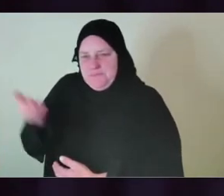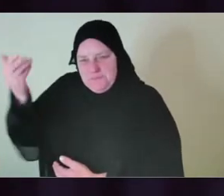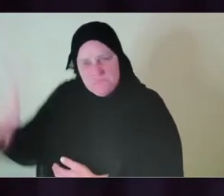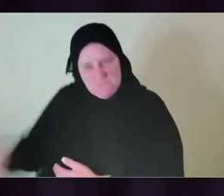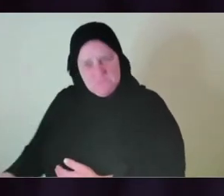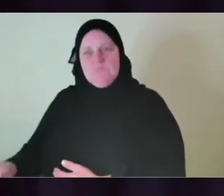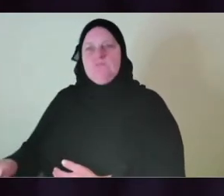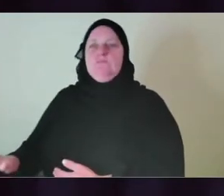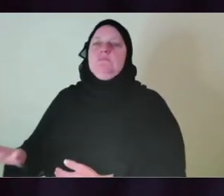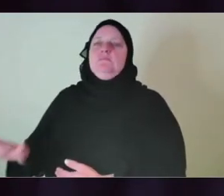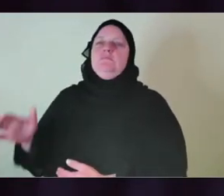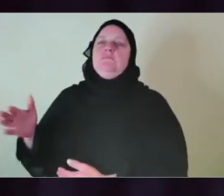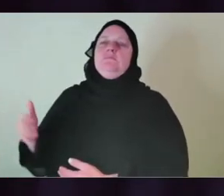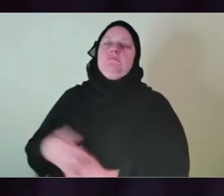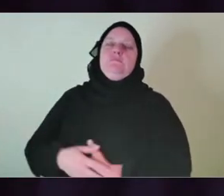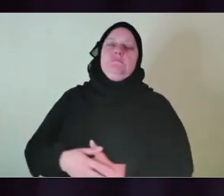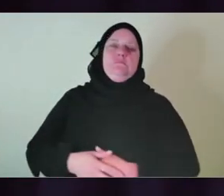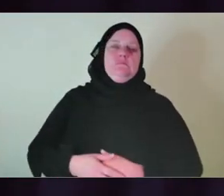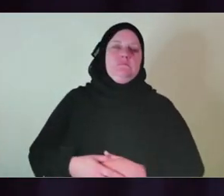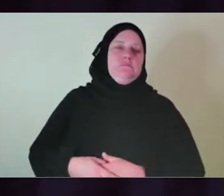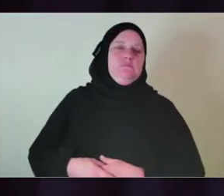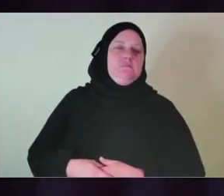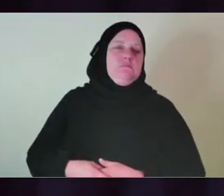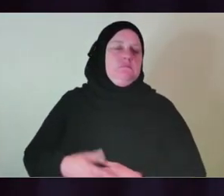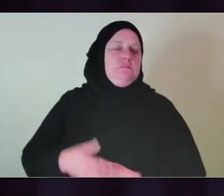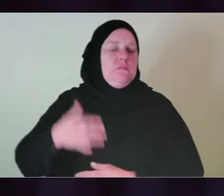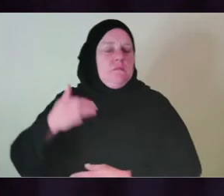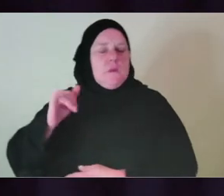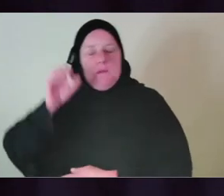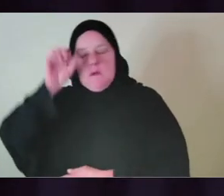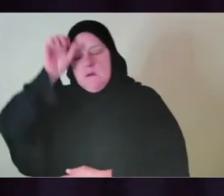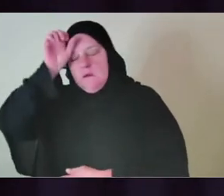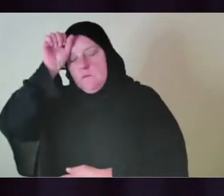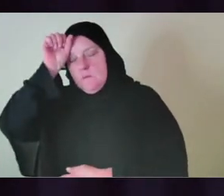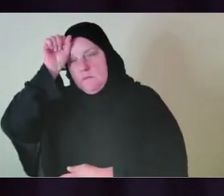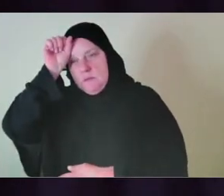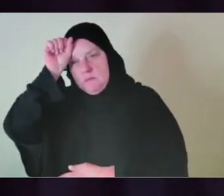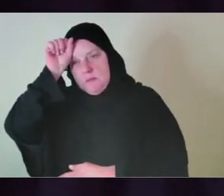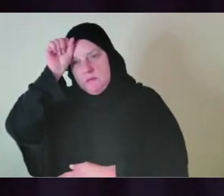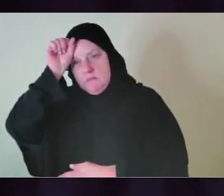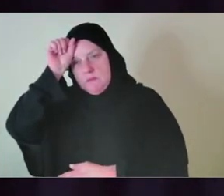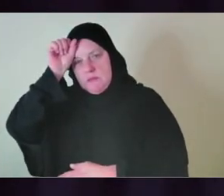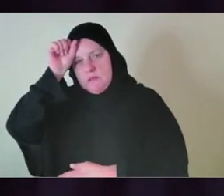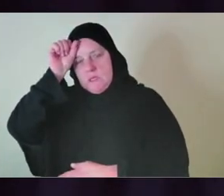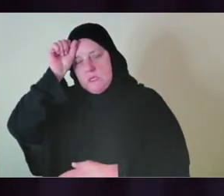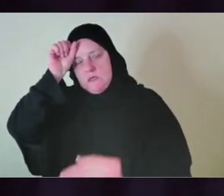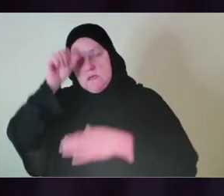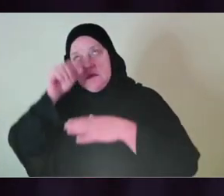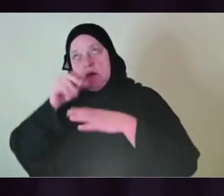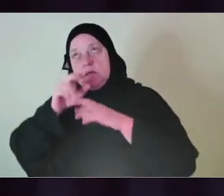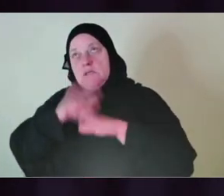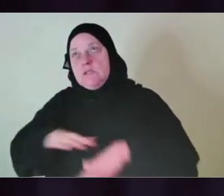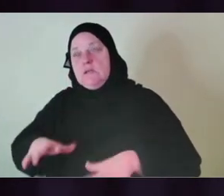hand. Maybe he remembered the cries of thirst from the children in the tents.